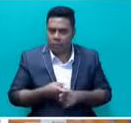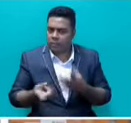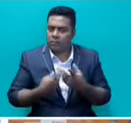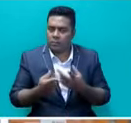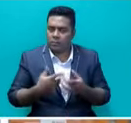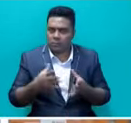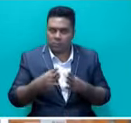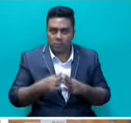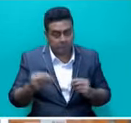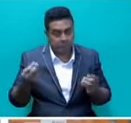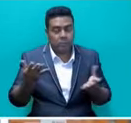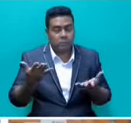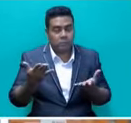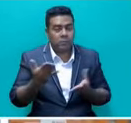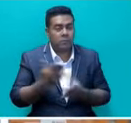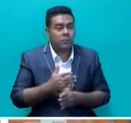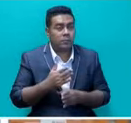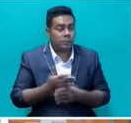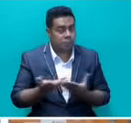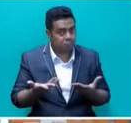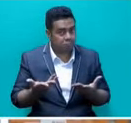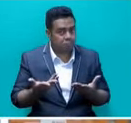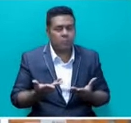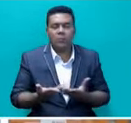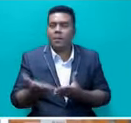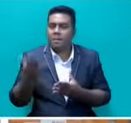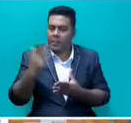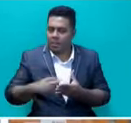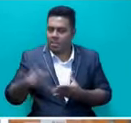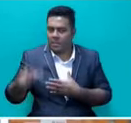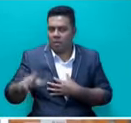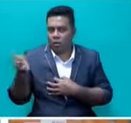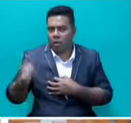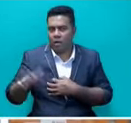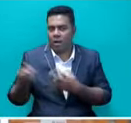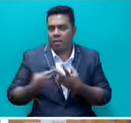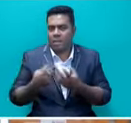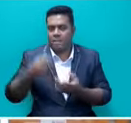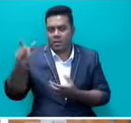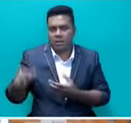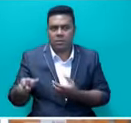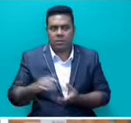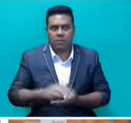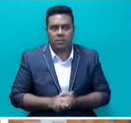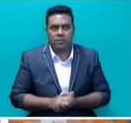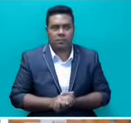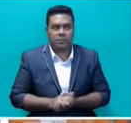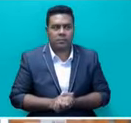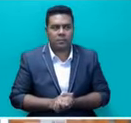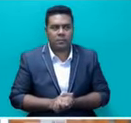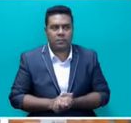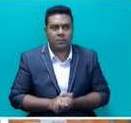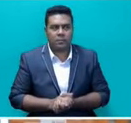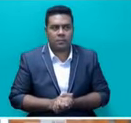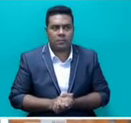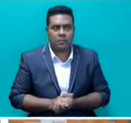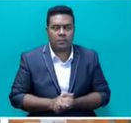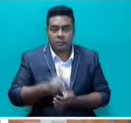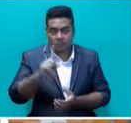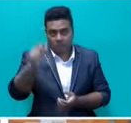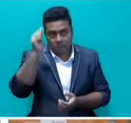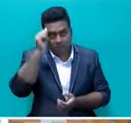to witness an act of gross indecency by the person or any other person. Gross indecency. Honorable Tambuya, you would know